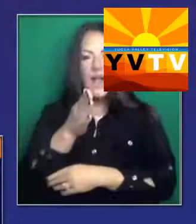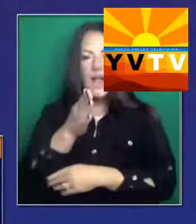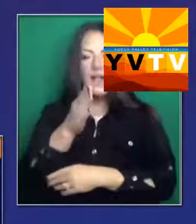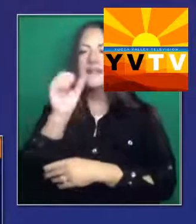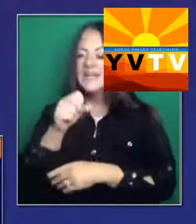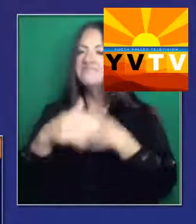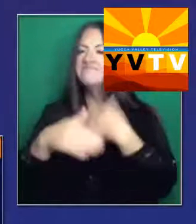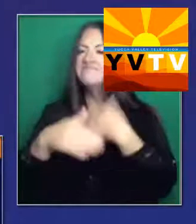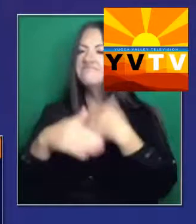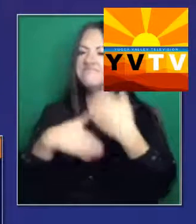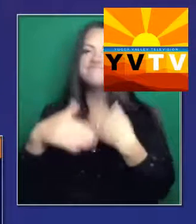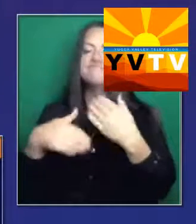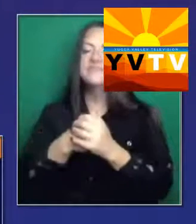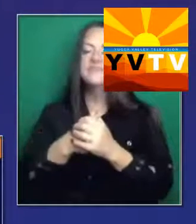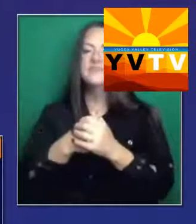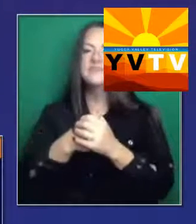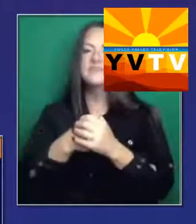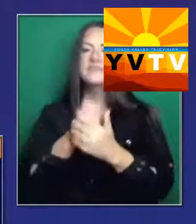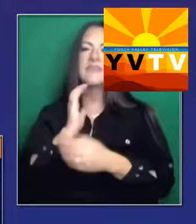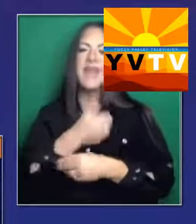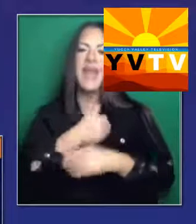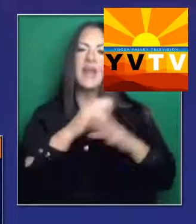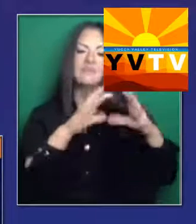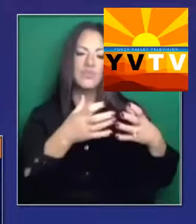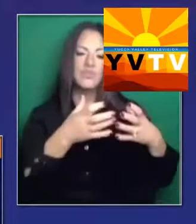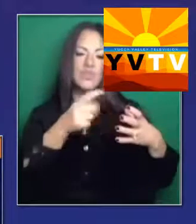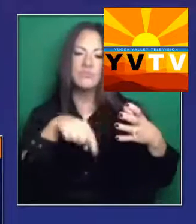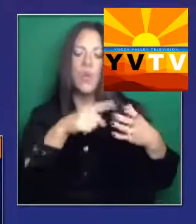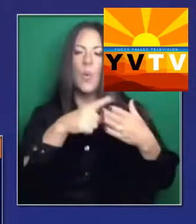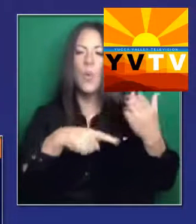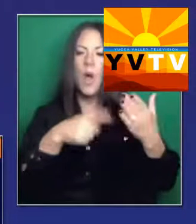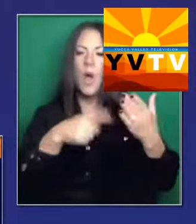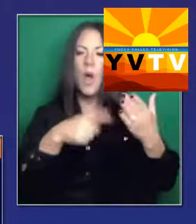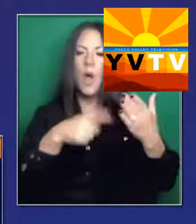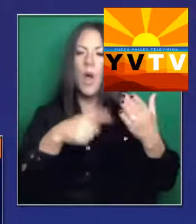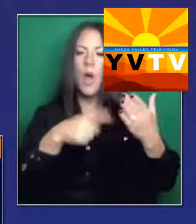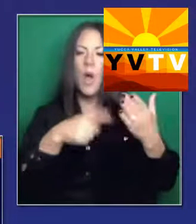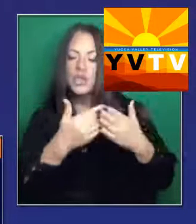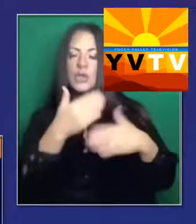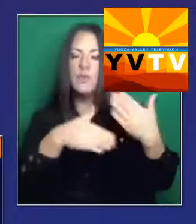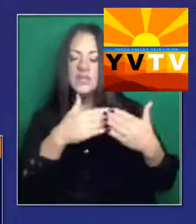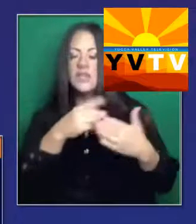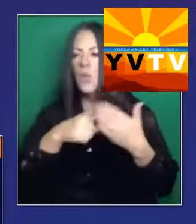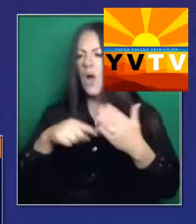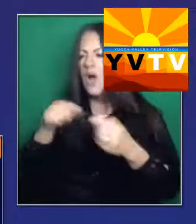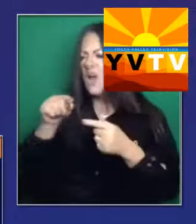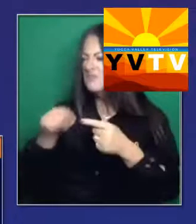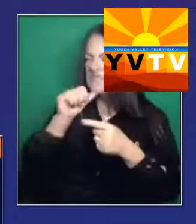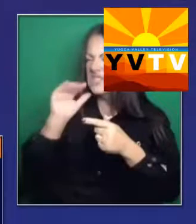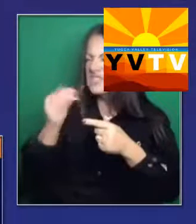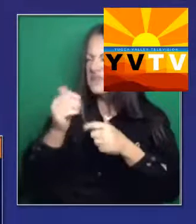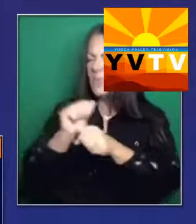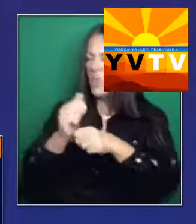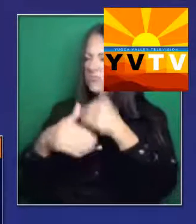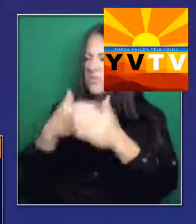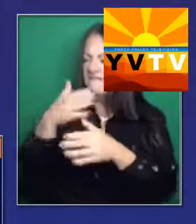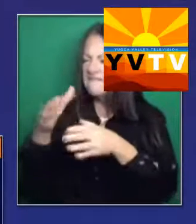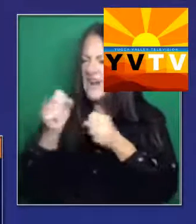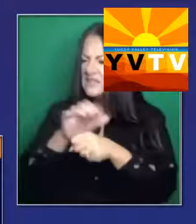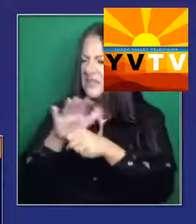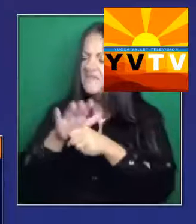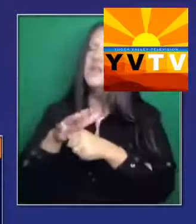sharing best practices, what's working, what's not working across the spectrum. And one recognizes you got to be iterative, you got to be